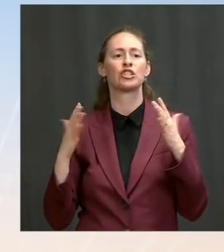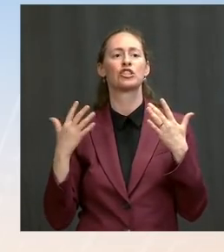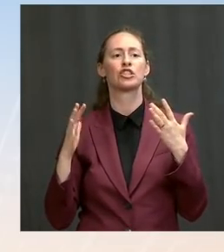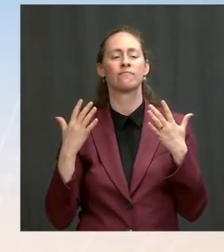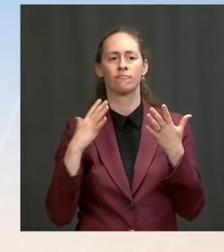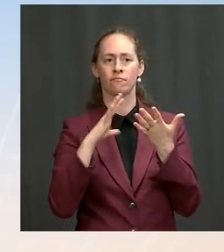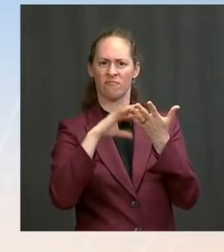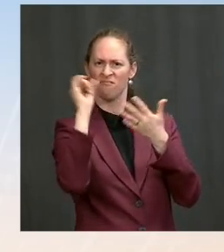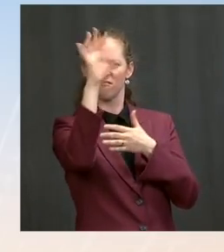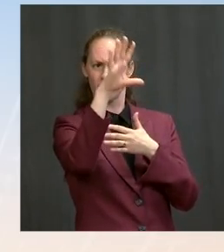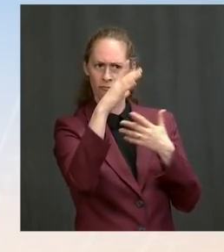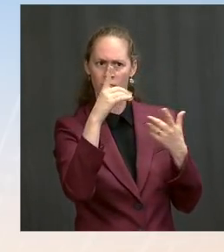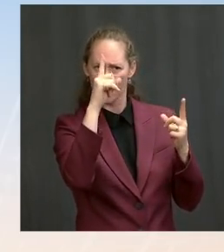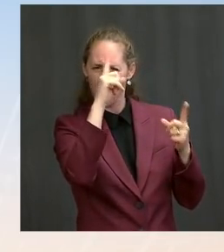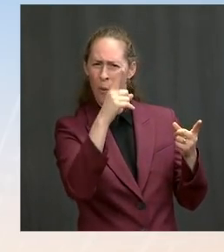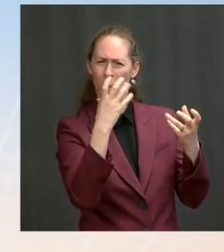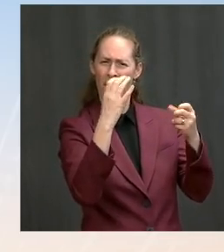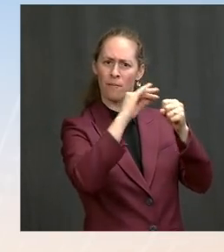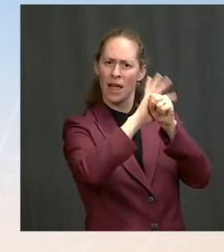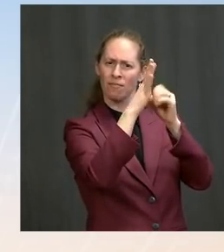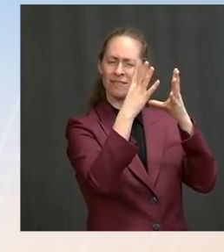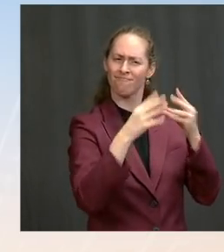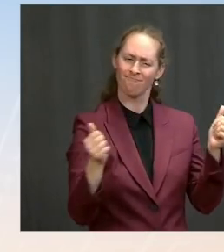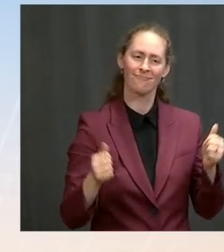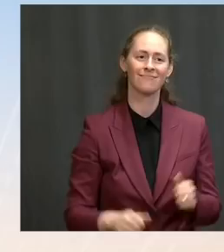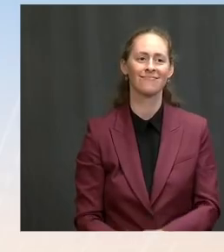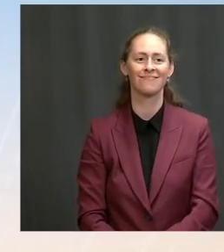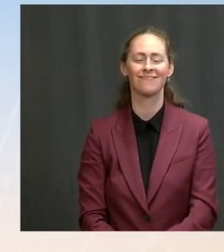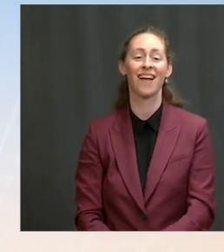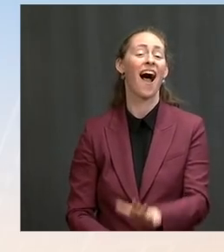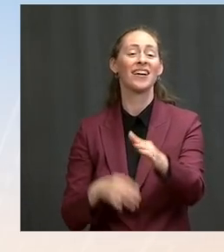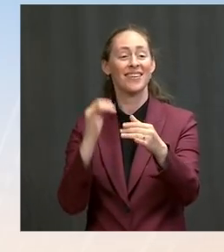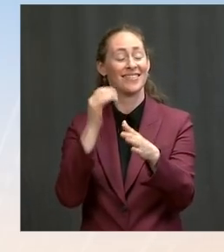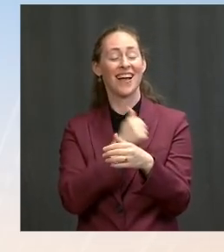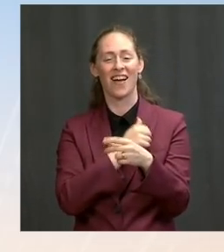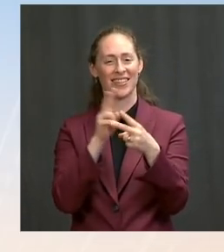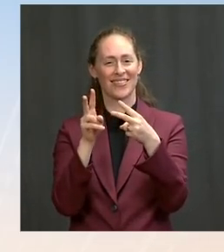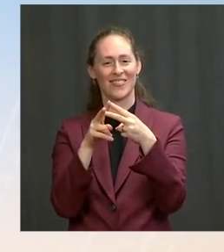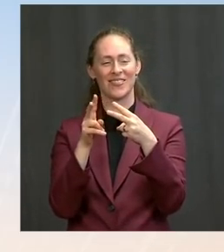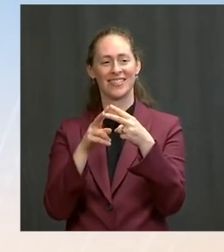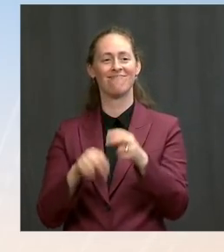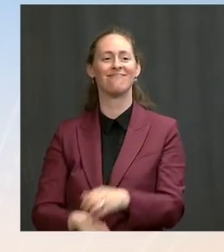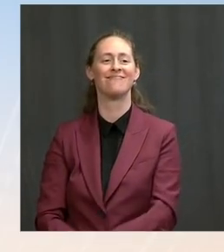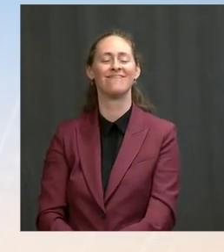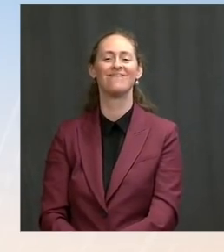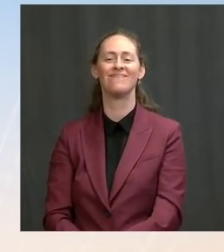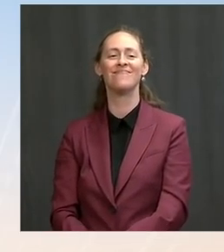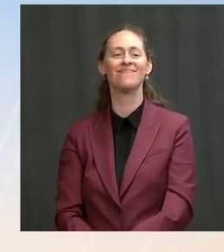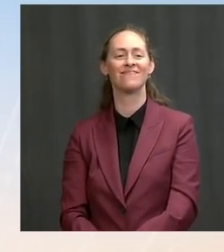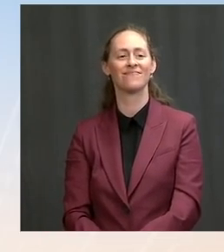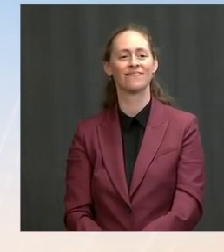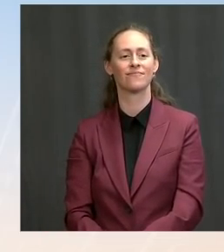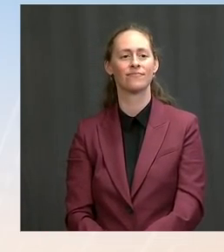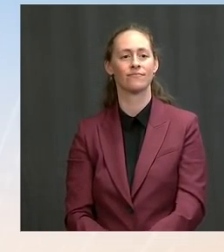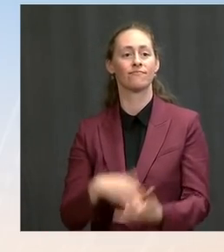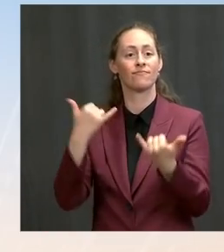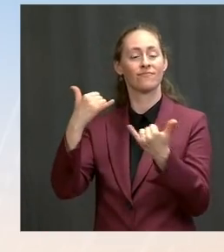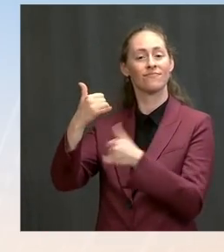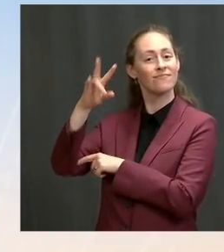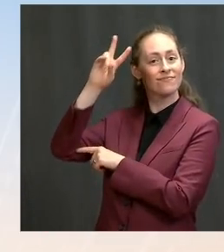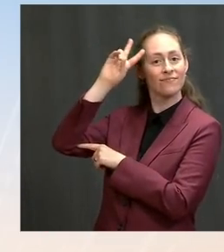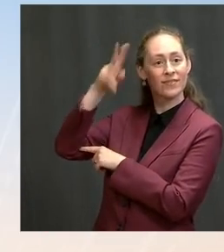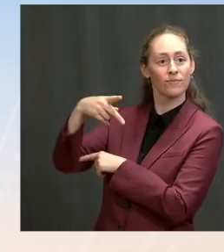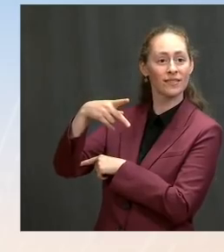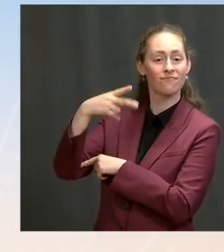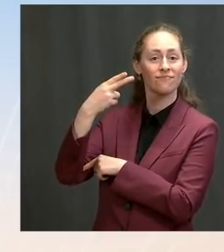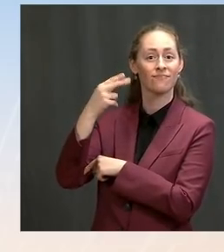virus everywhere. Finally, I have two more things, and then we'll get to questions. Today, Vice President Kamala Harris led the